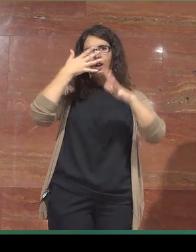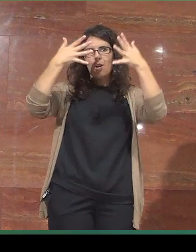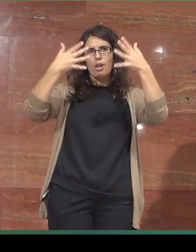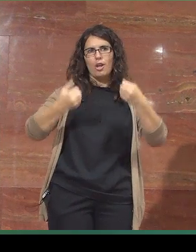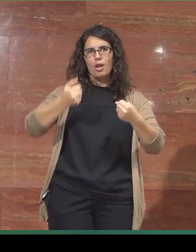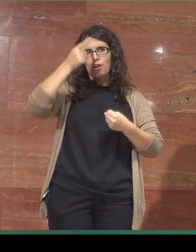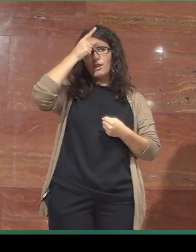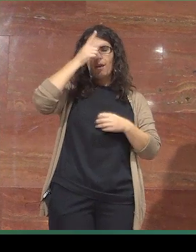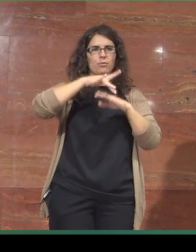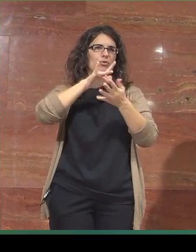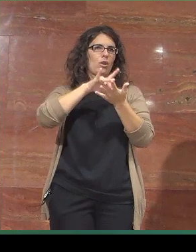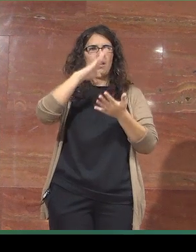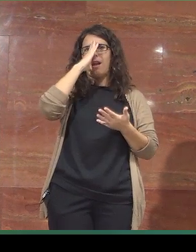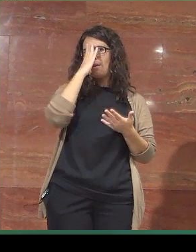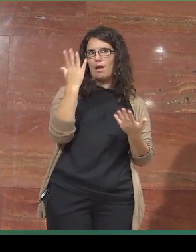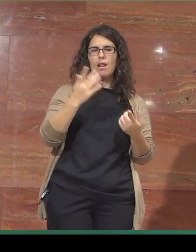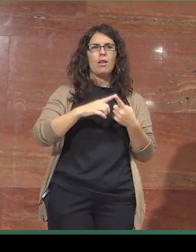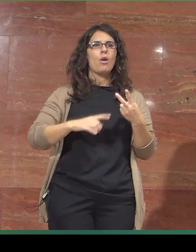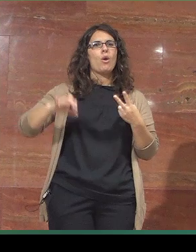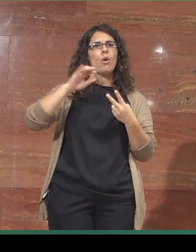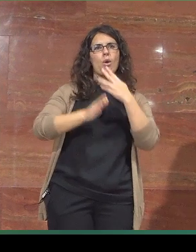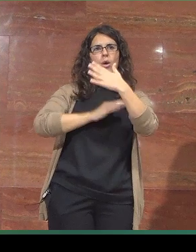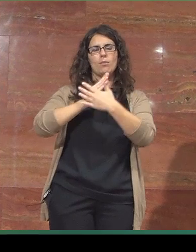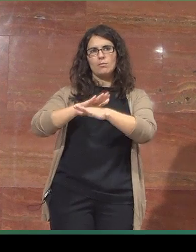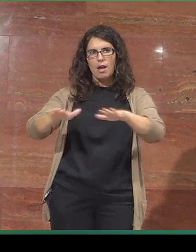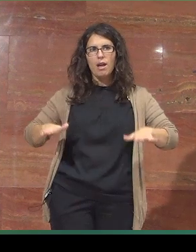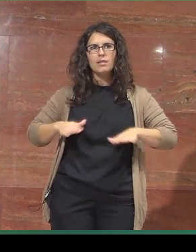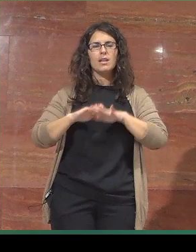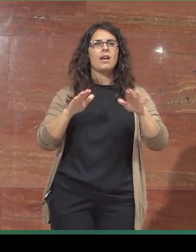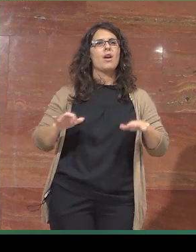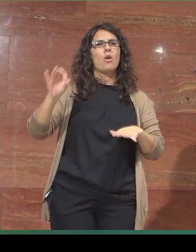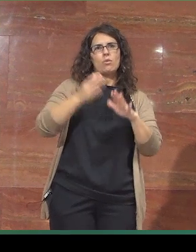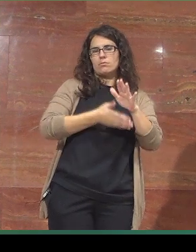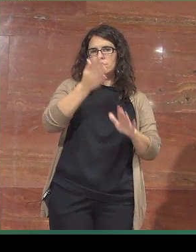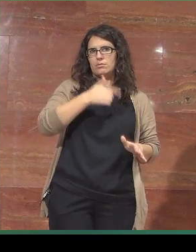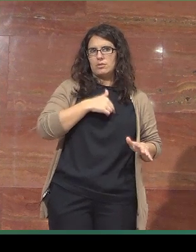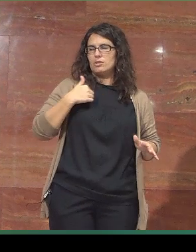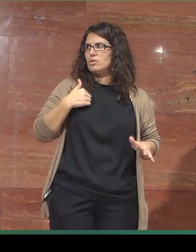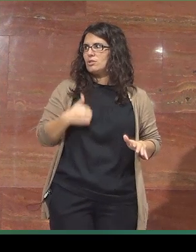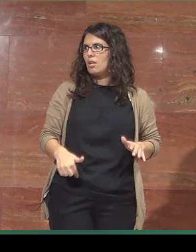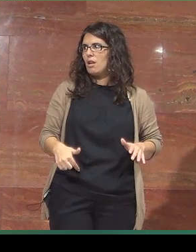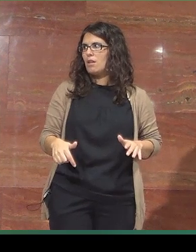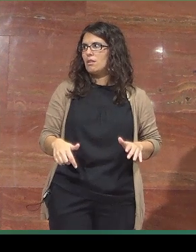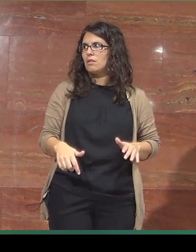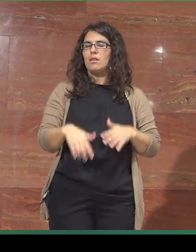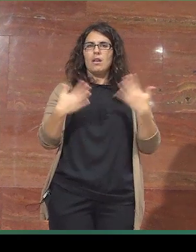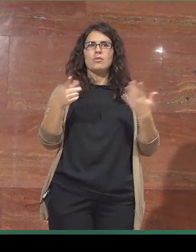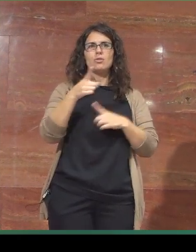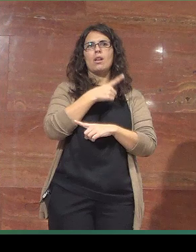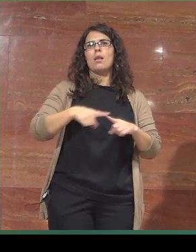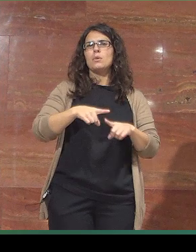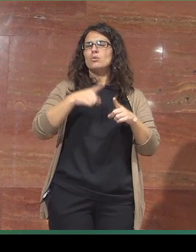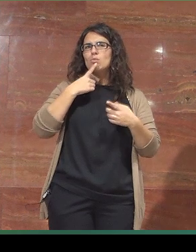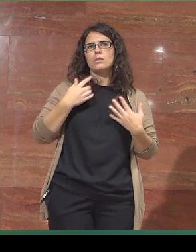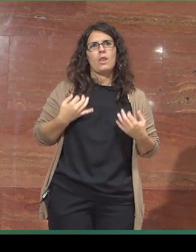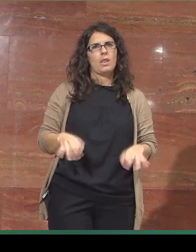to China. So it's very, very simple elements who give also this, at all the philosophy